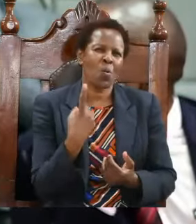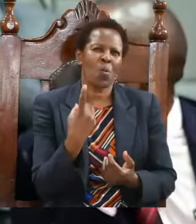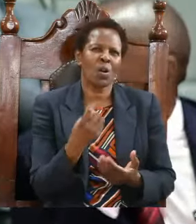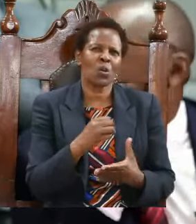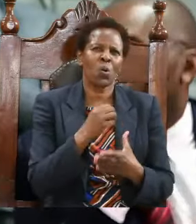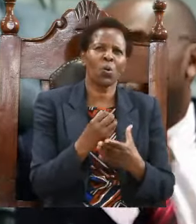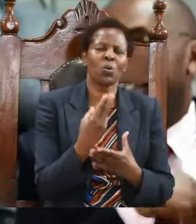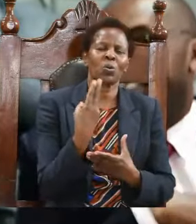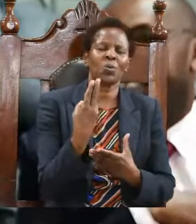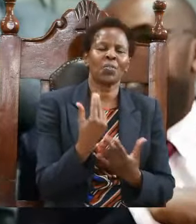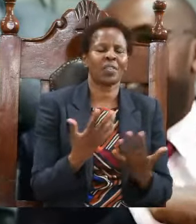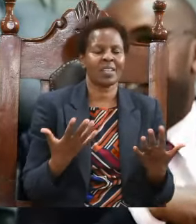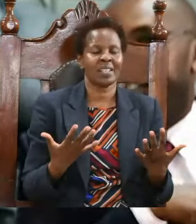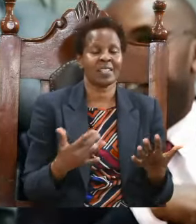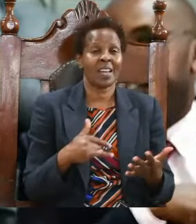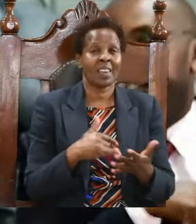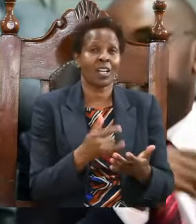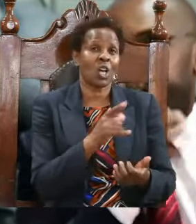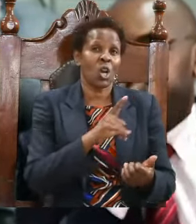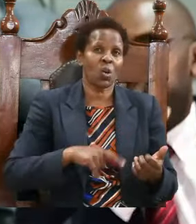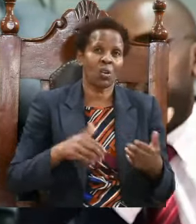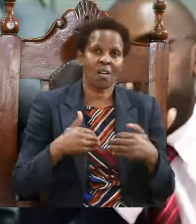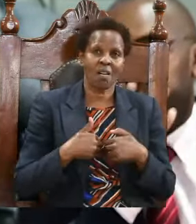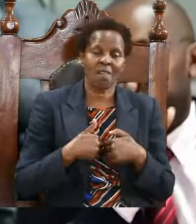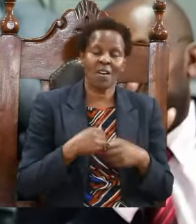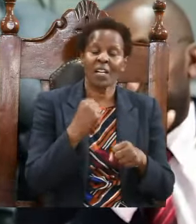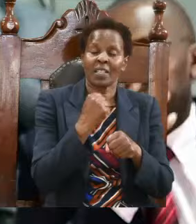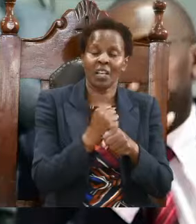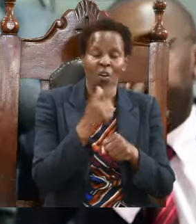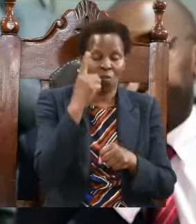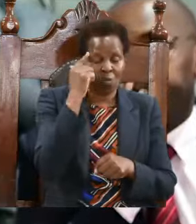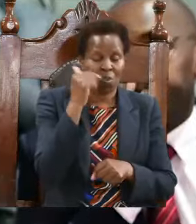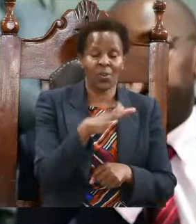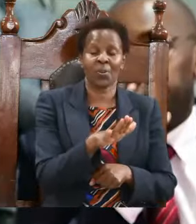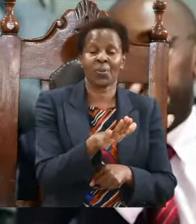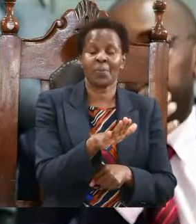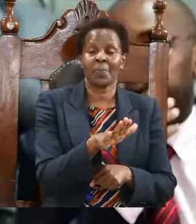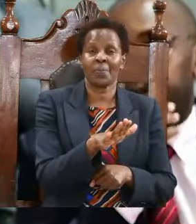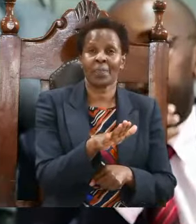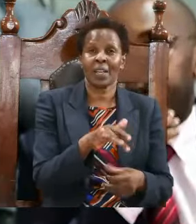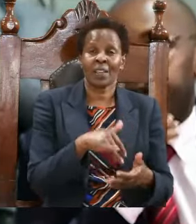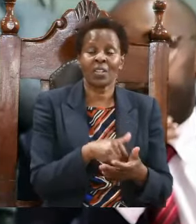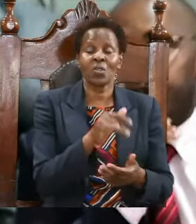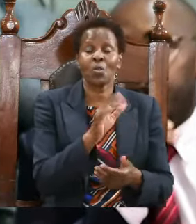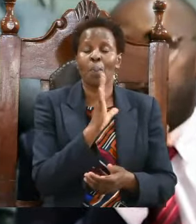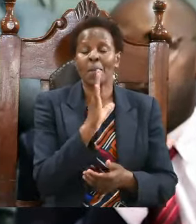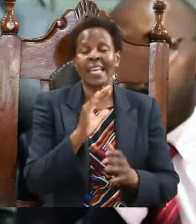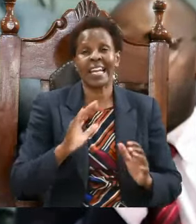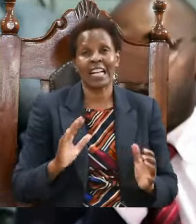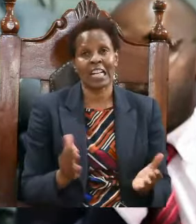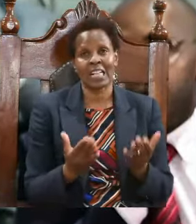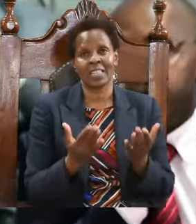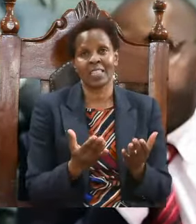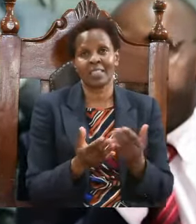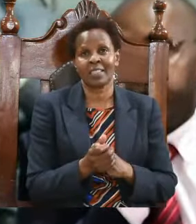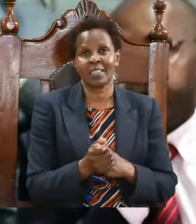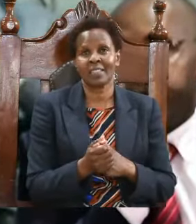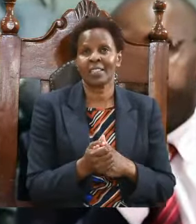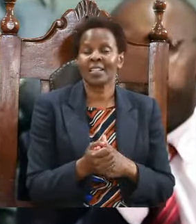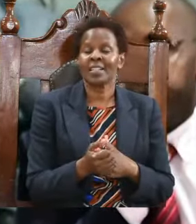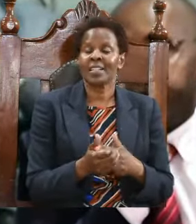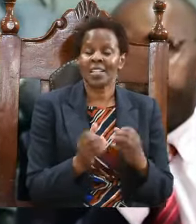one or two things. The Lord has done. So he has carried you like the Israelites. You have been